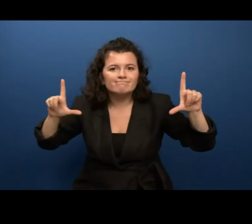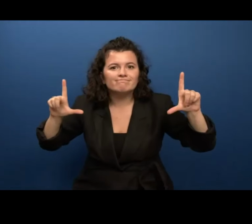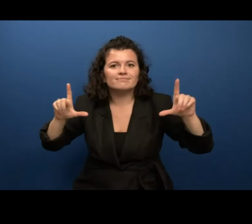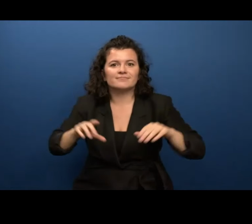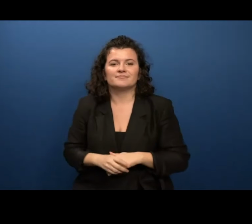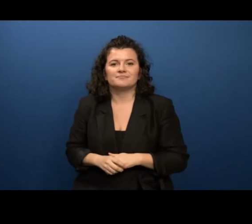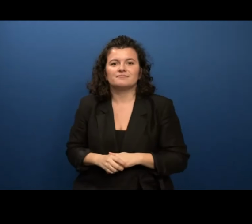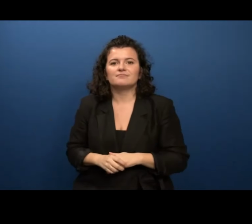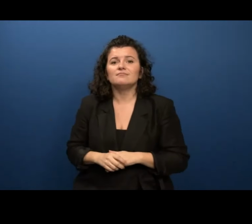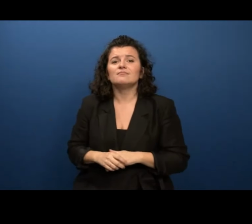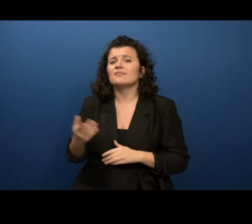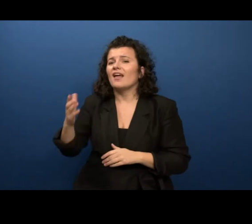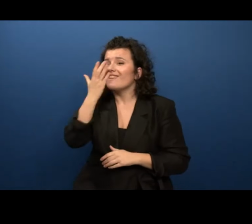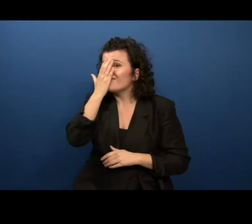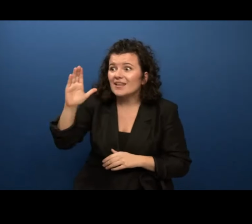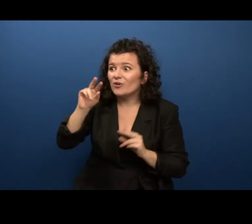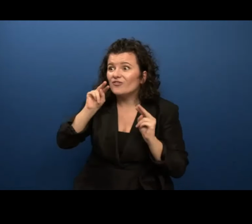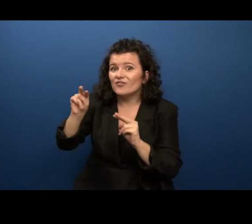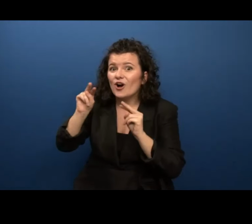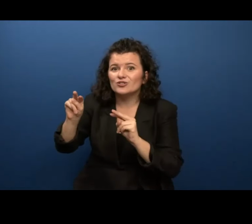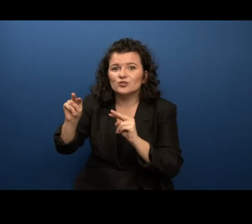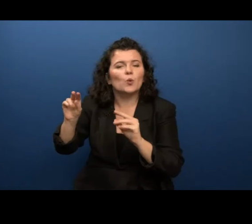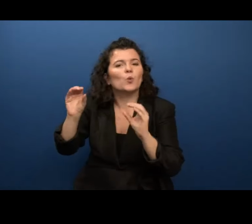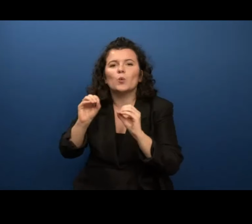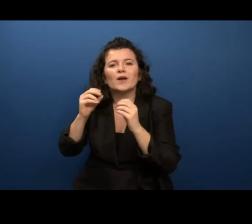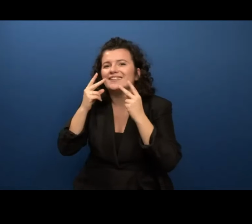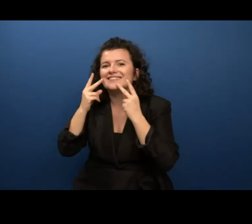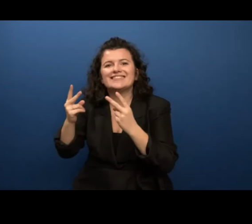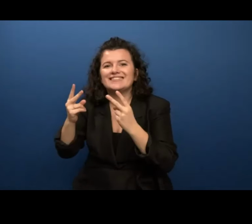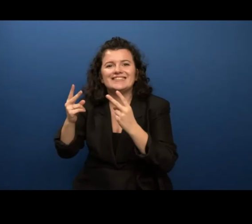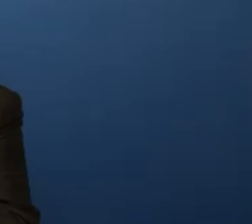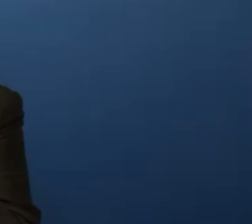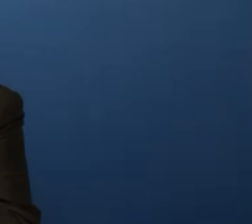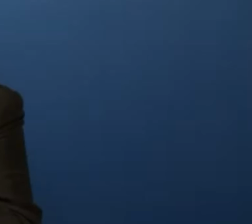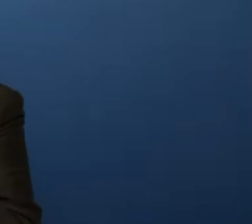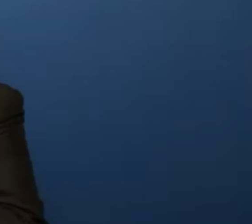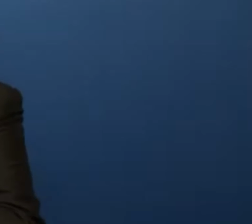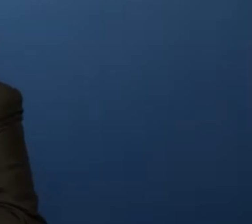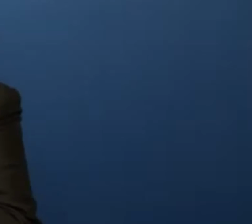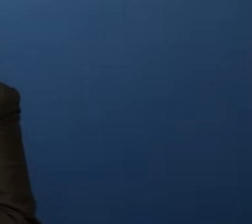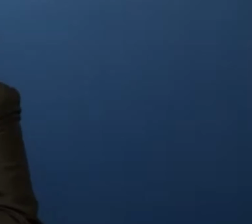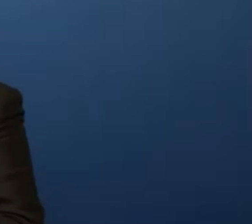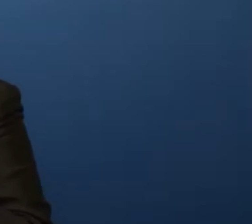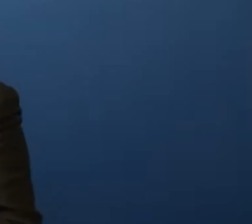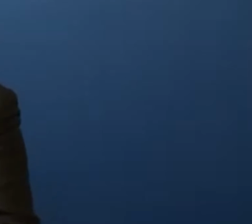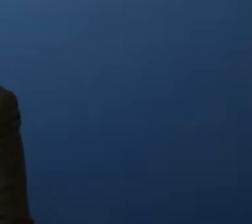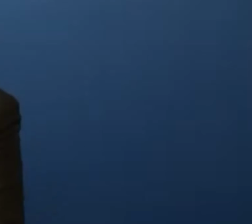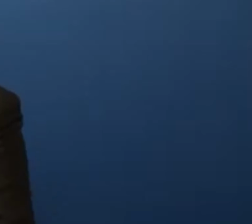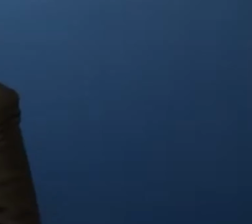Facebook cannot see the interpret. Sorry. So okay.